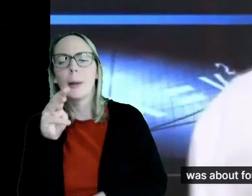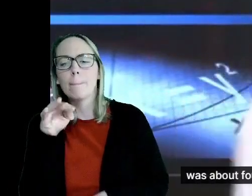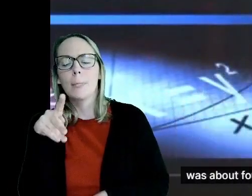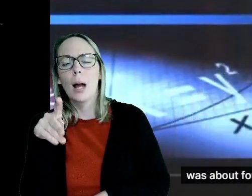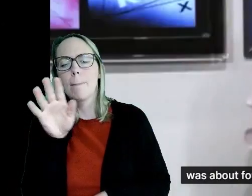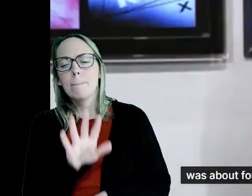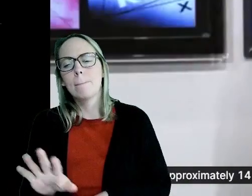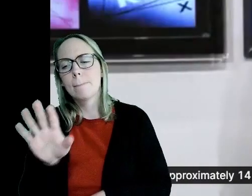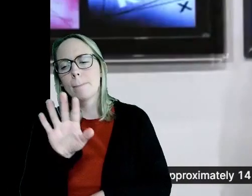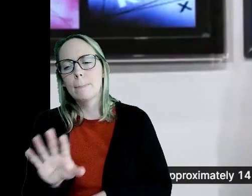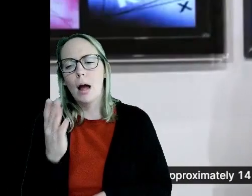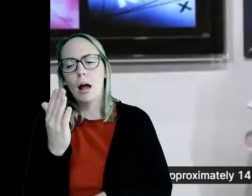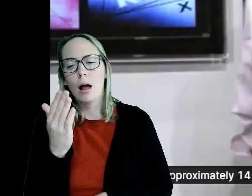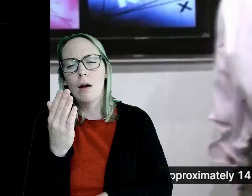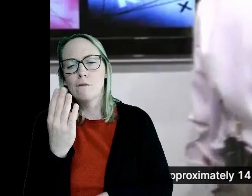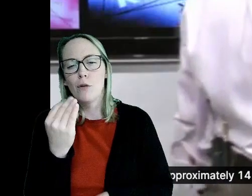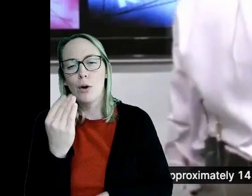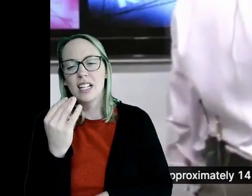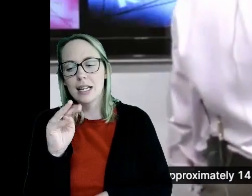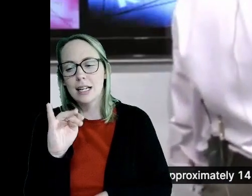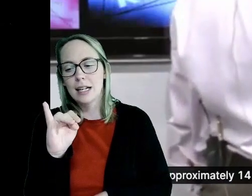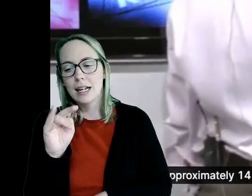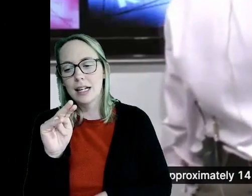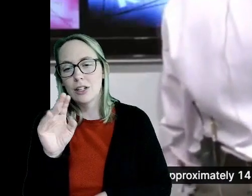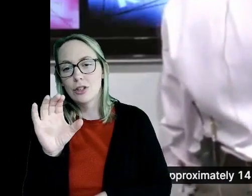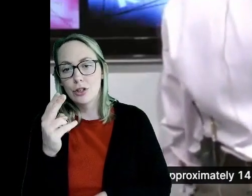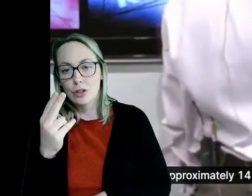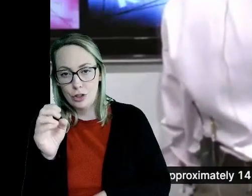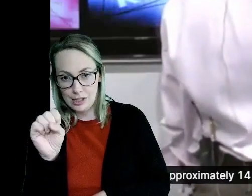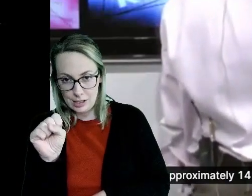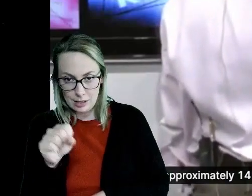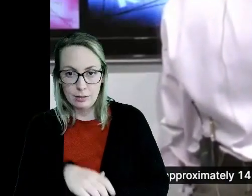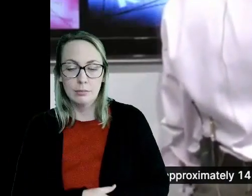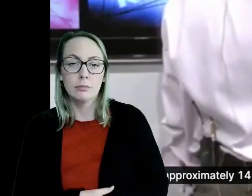the way from here to here was approximately